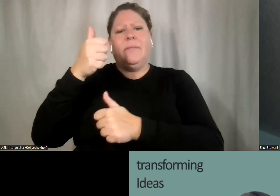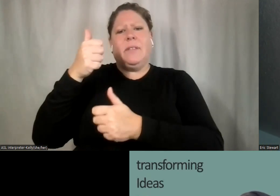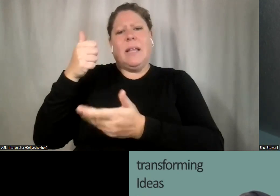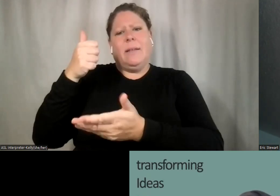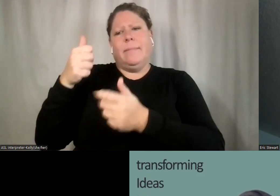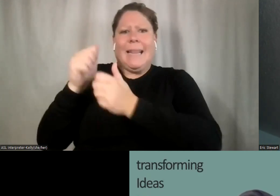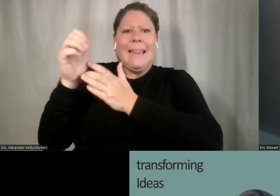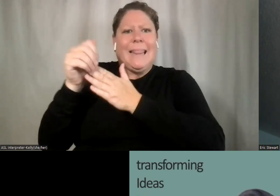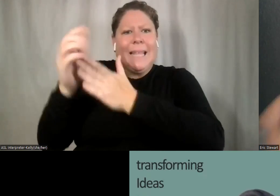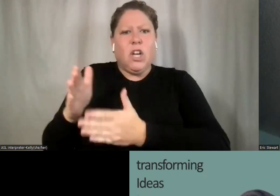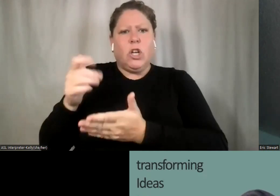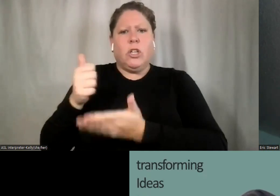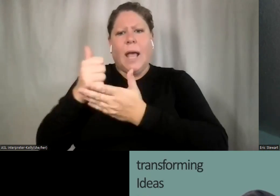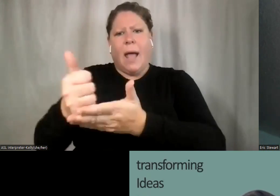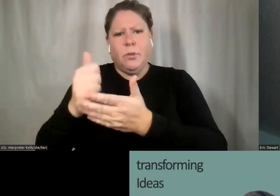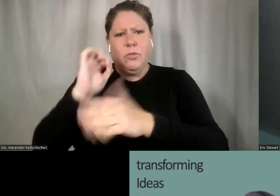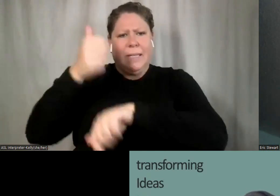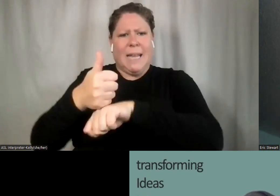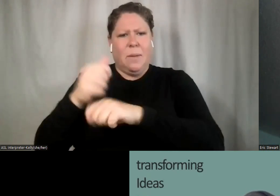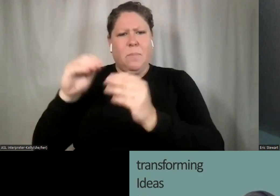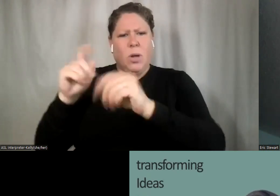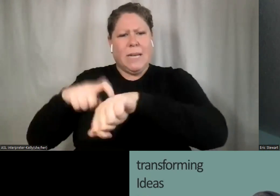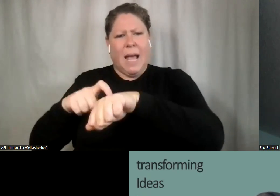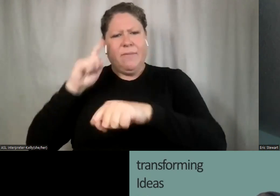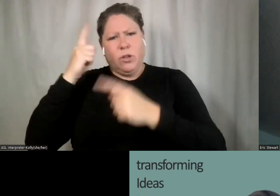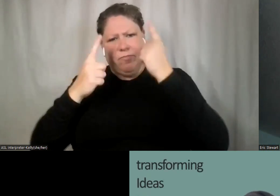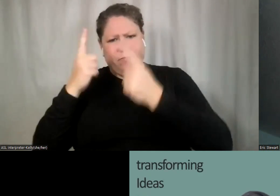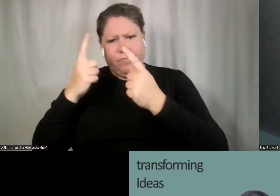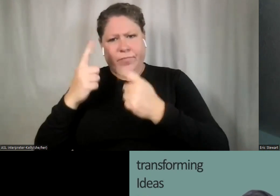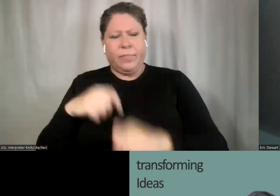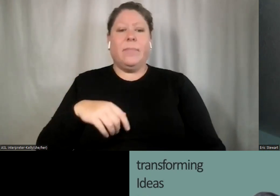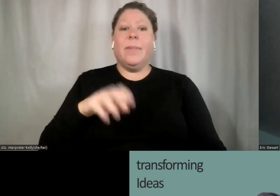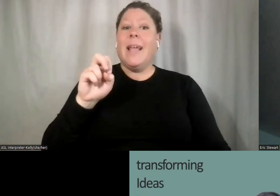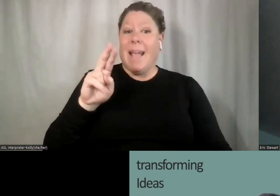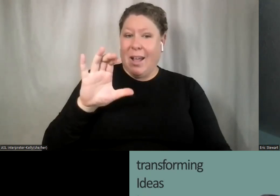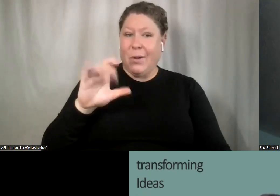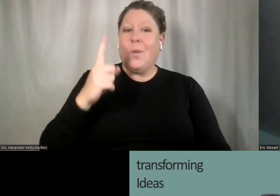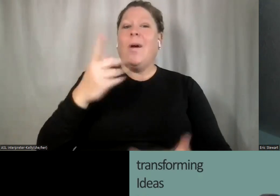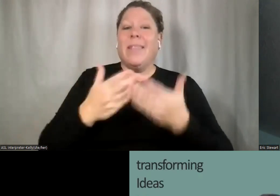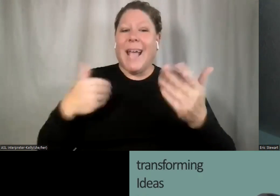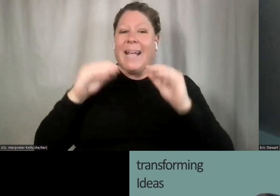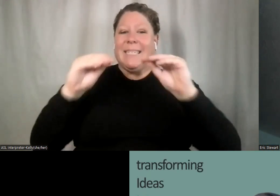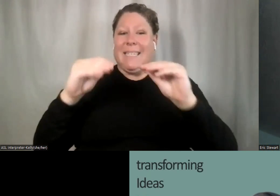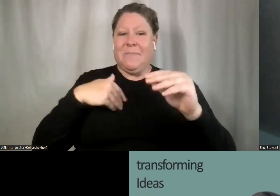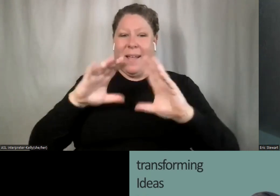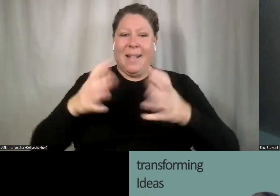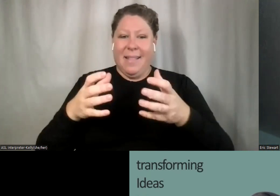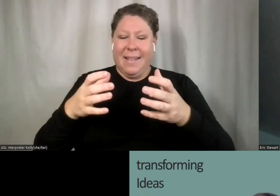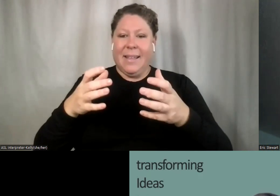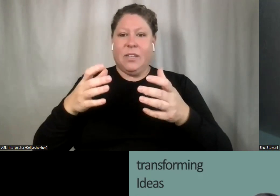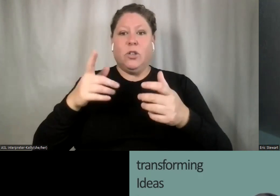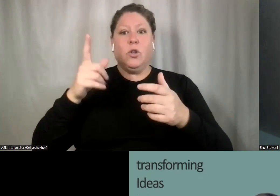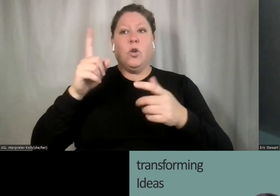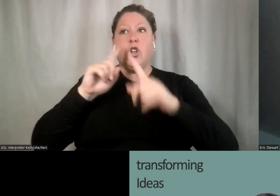embrace design thinking? Okay, so one of the things that I teach in my classes is to be able to talk to leaders is you have